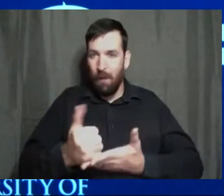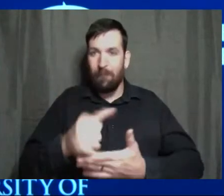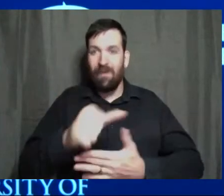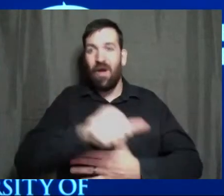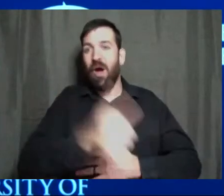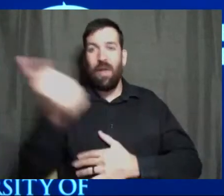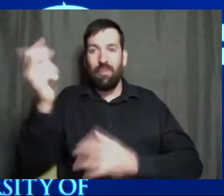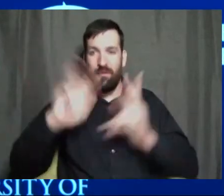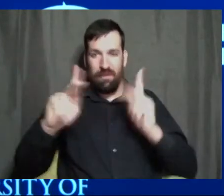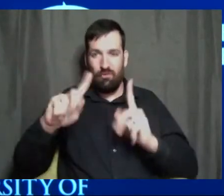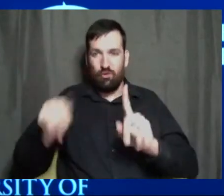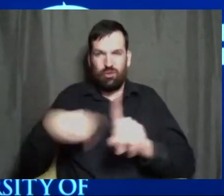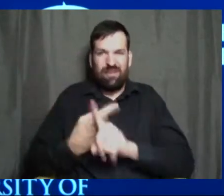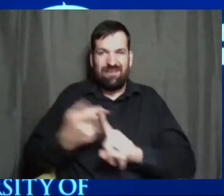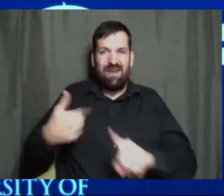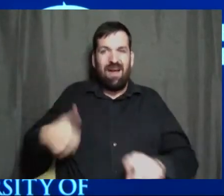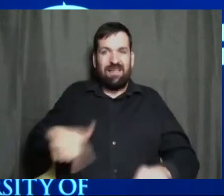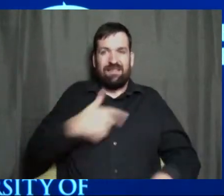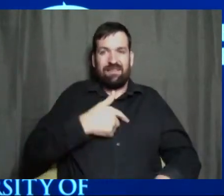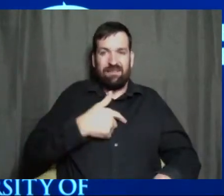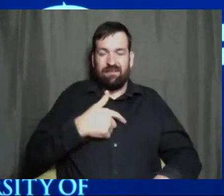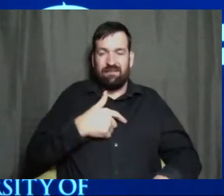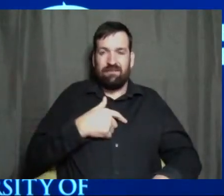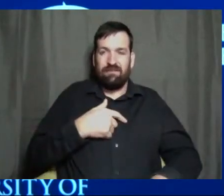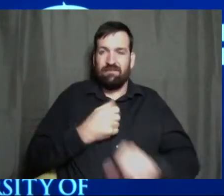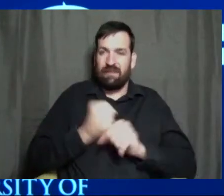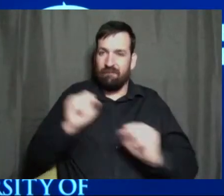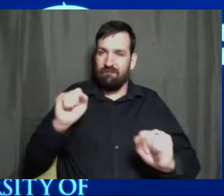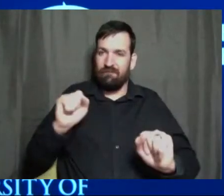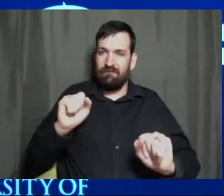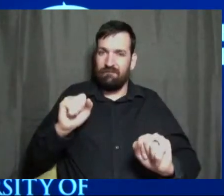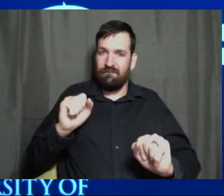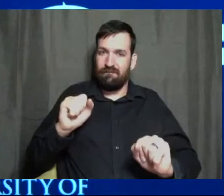us be safe. So it's